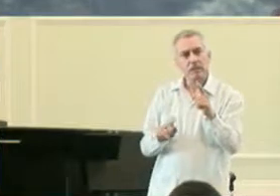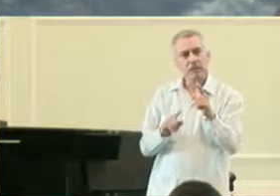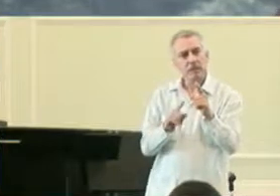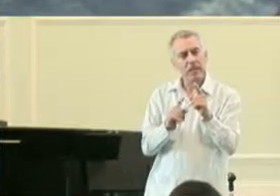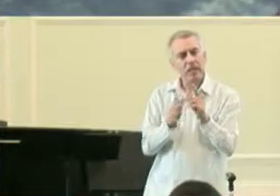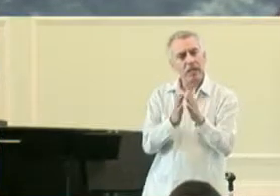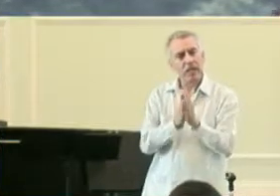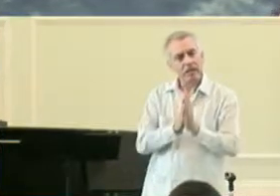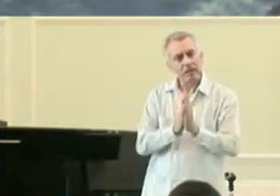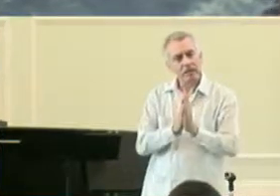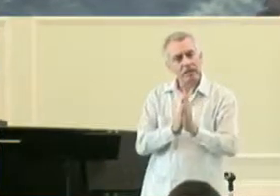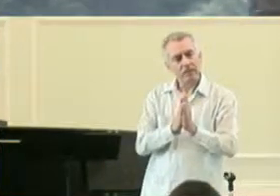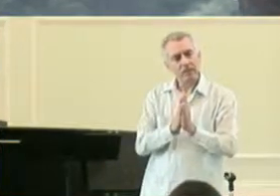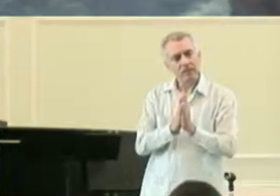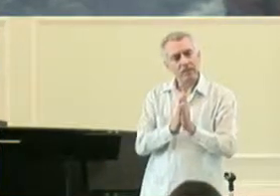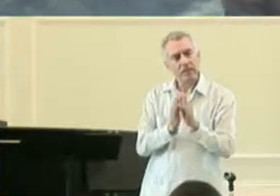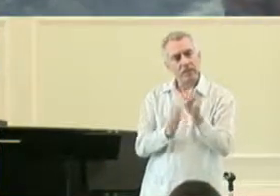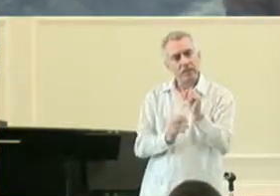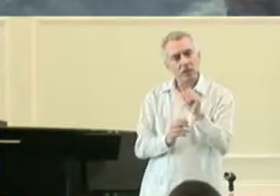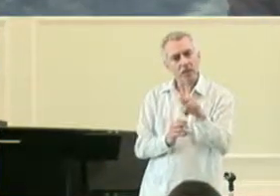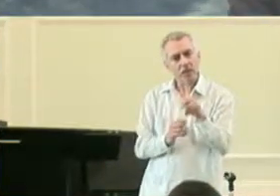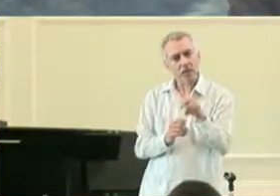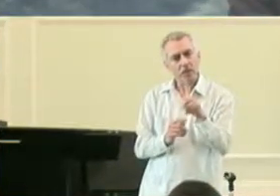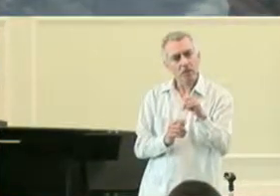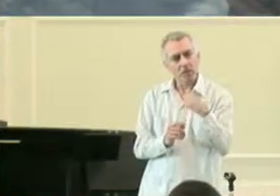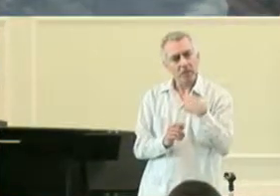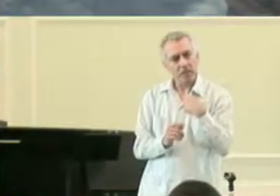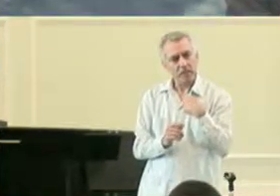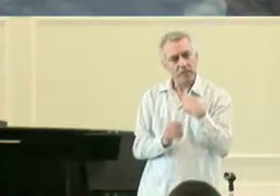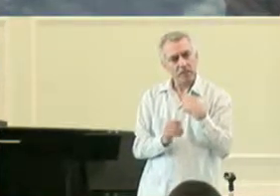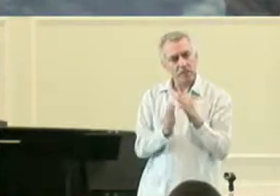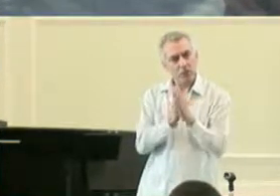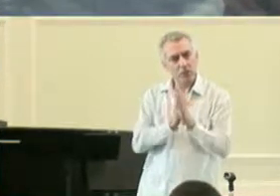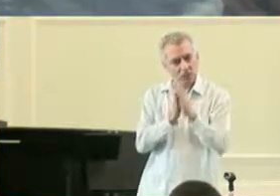That will mean a lot to that person. Did you know that?